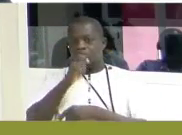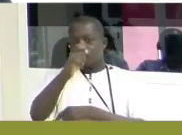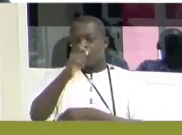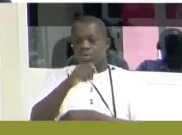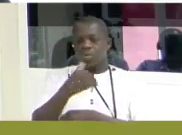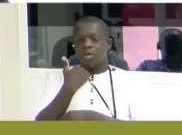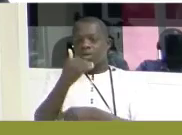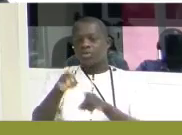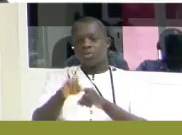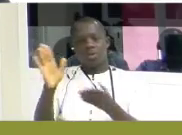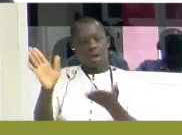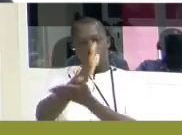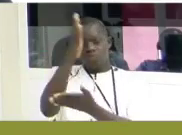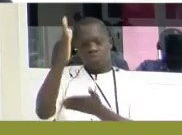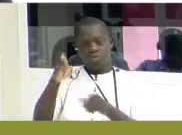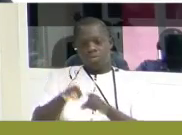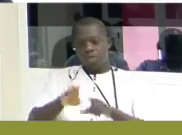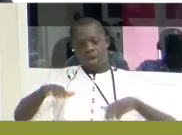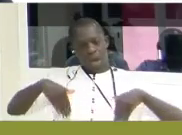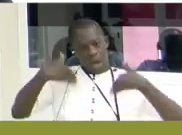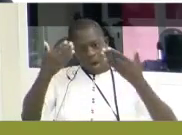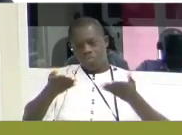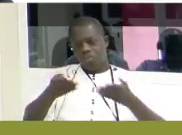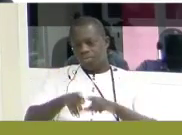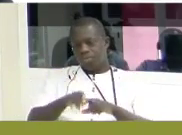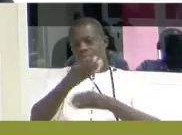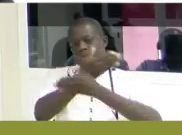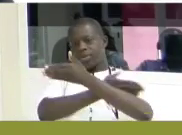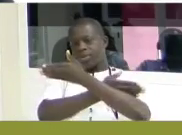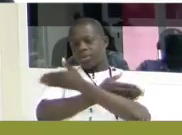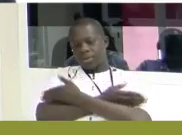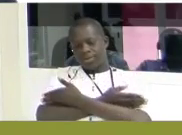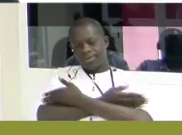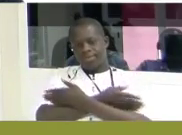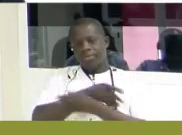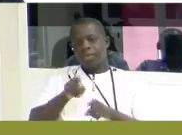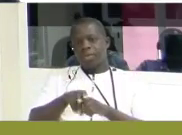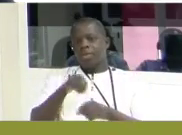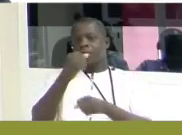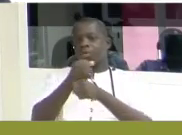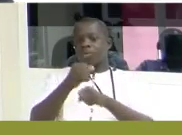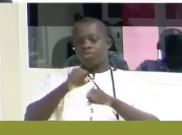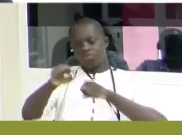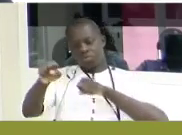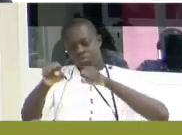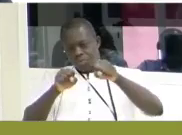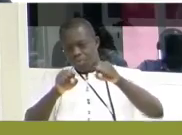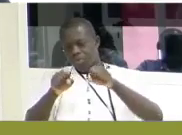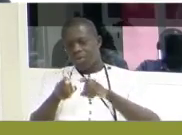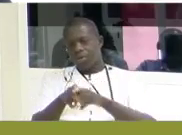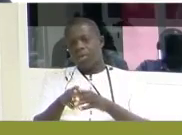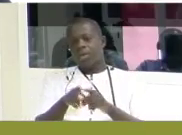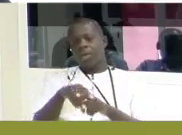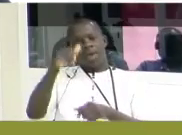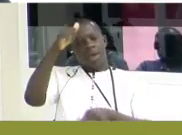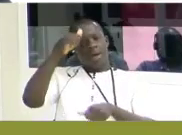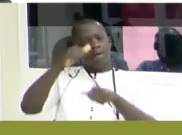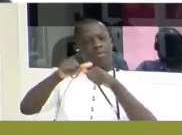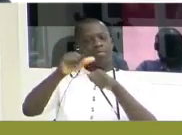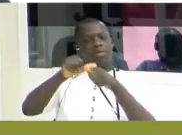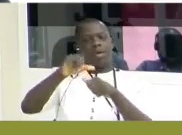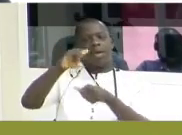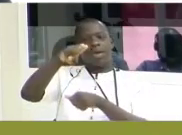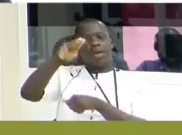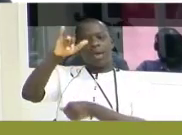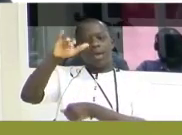out, and even, in fact, to remove our shirts. So that brought in push and pull. I could remember the NIA cameraman